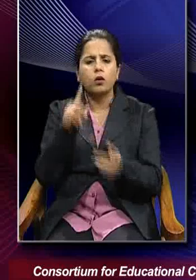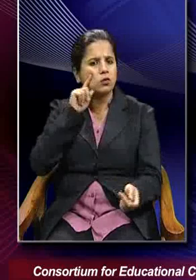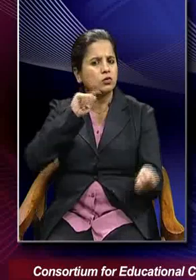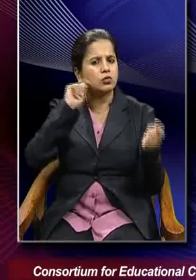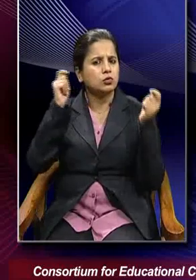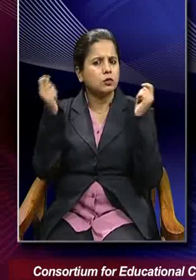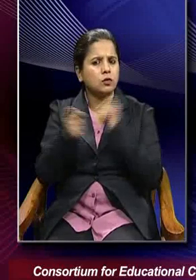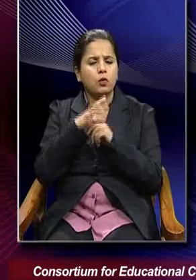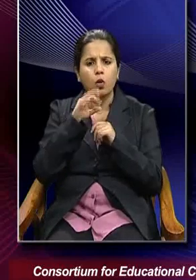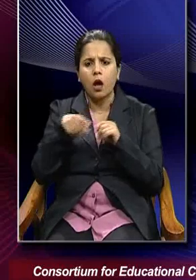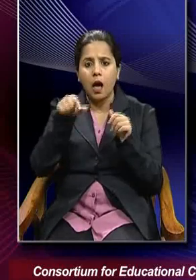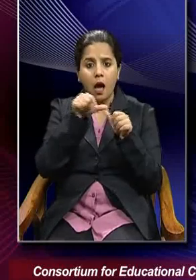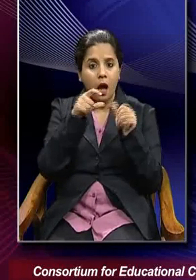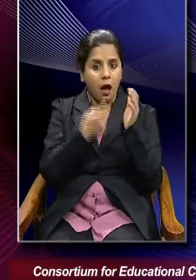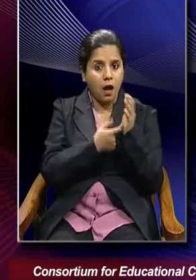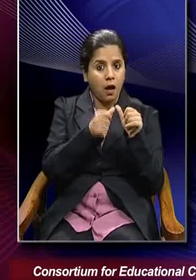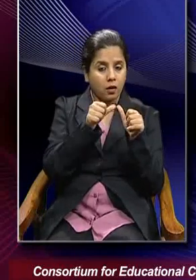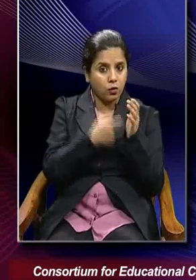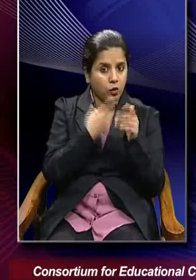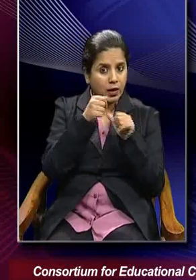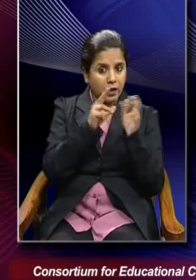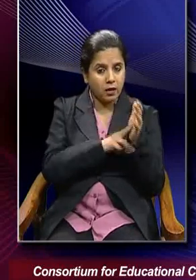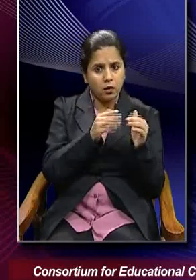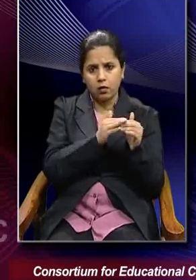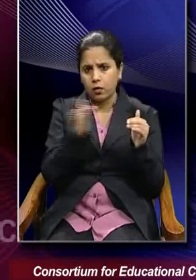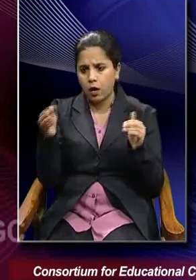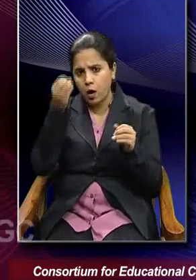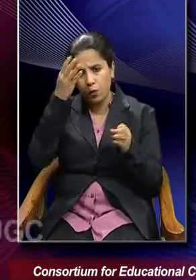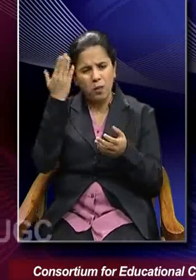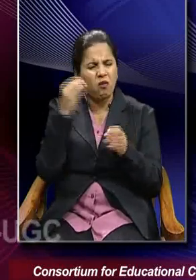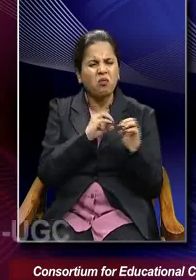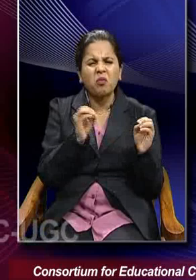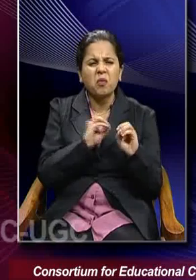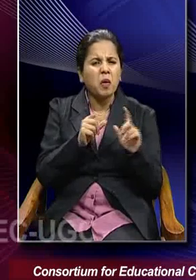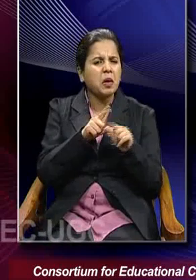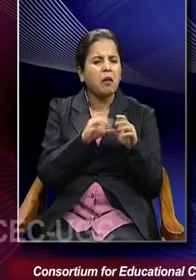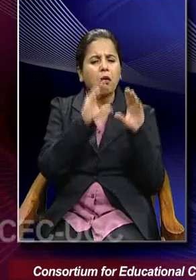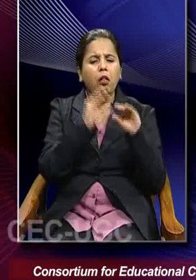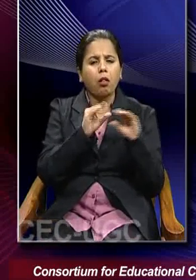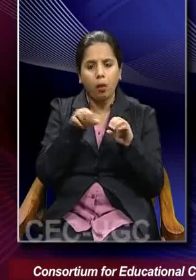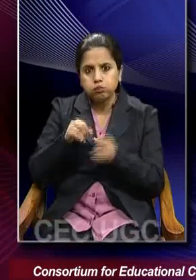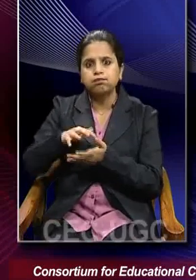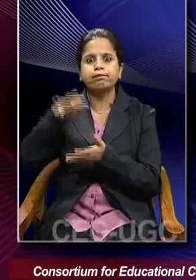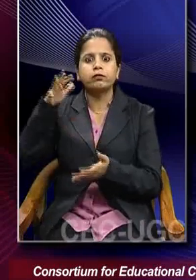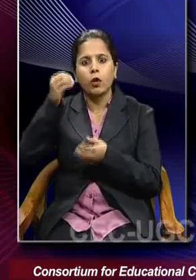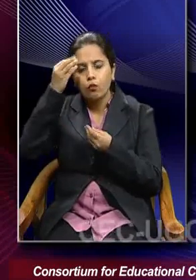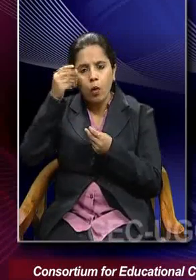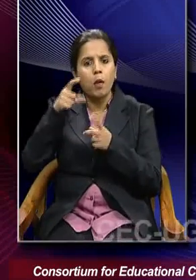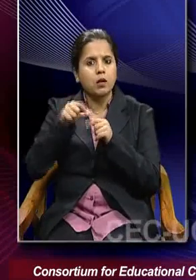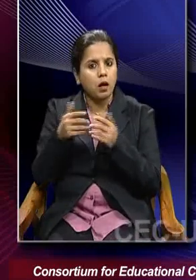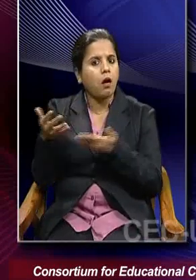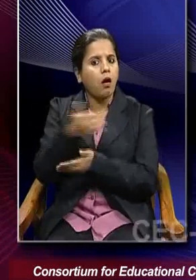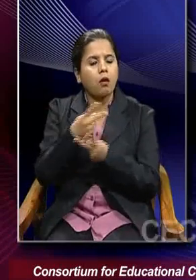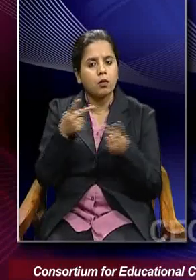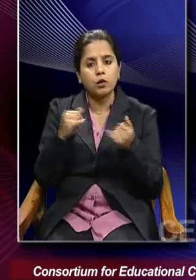an agrarian to an information society. With this,